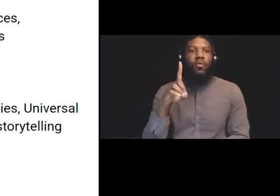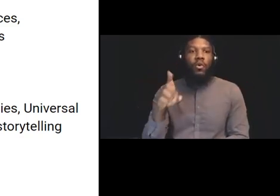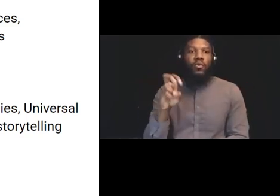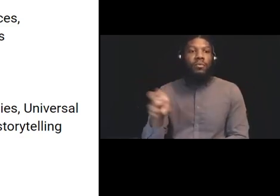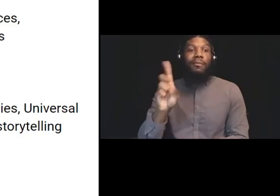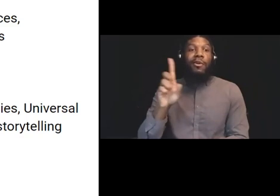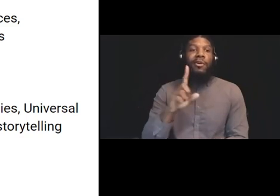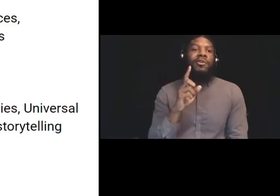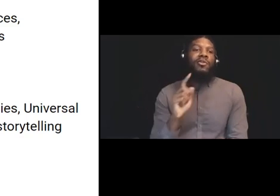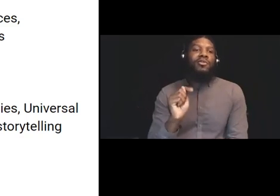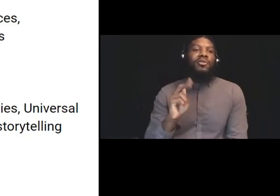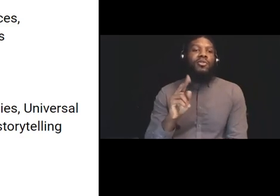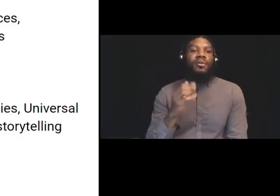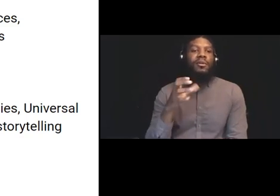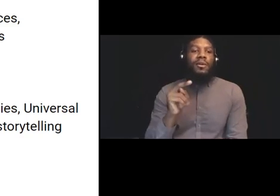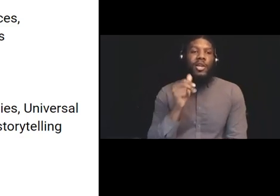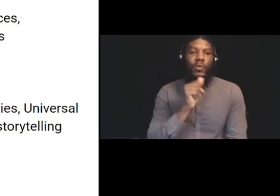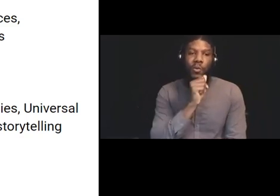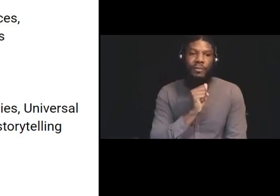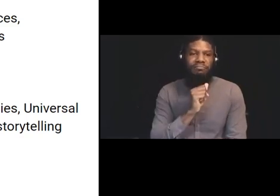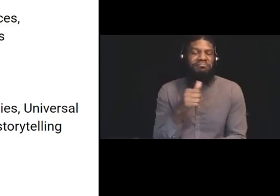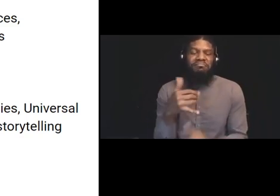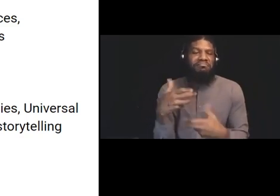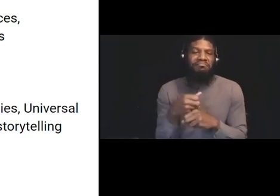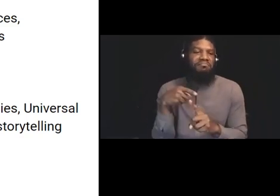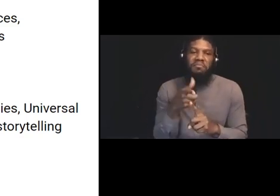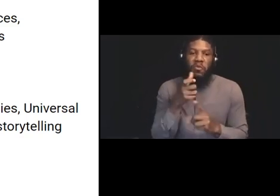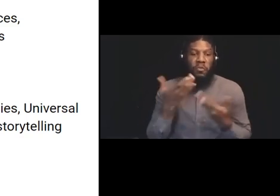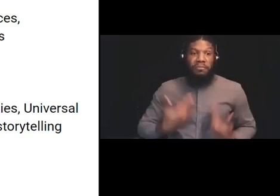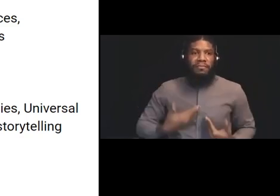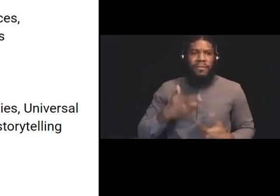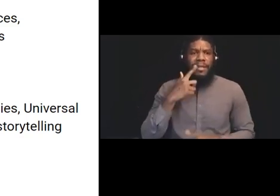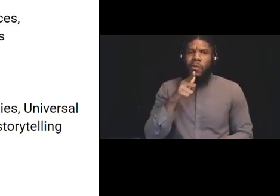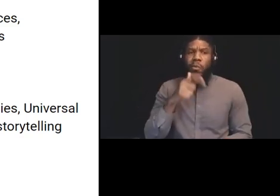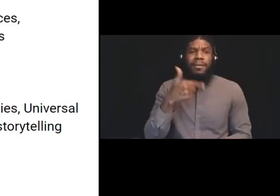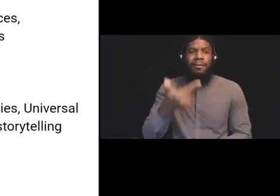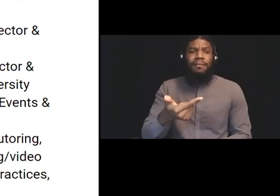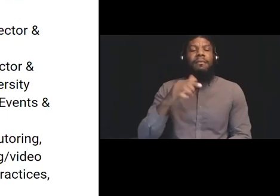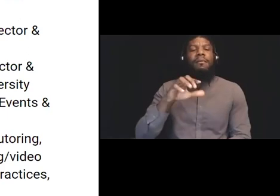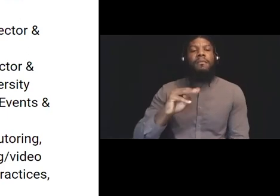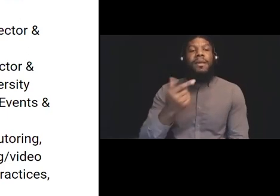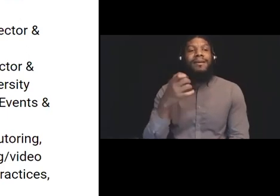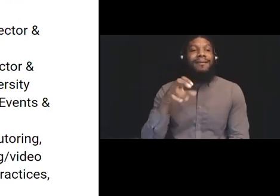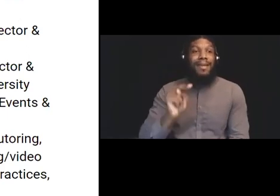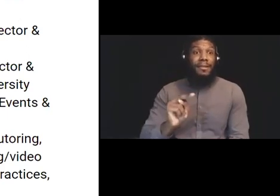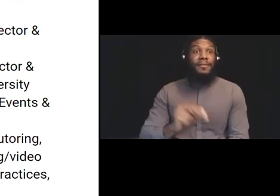Arizona. So that's a bit about me. And next, I think Megan is up.